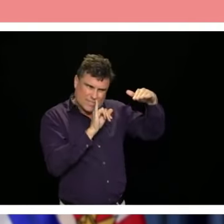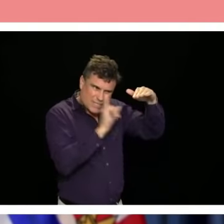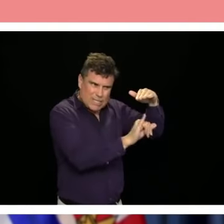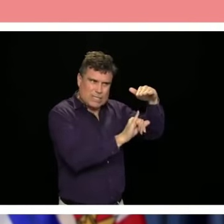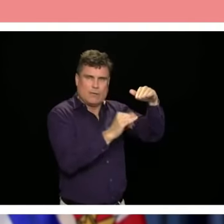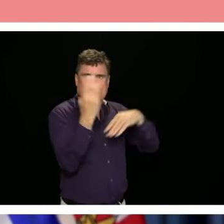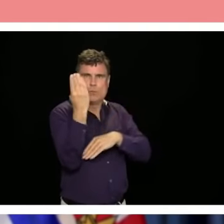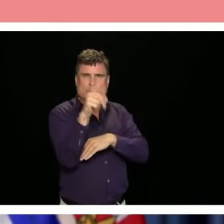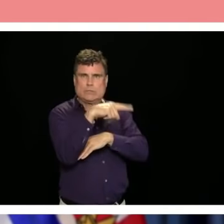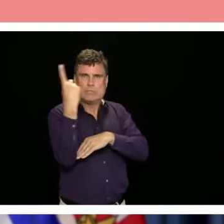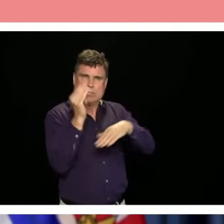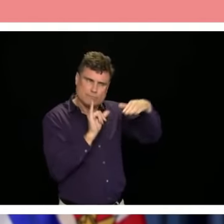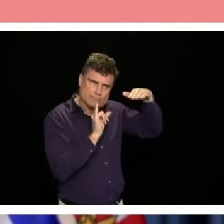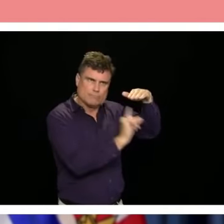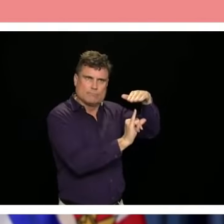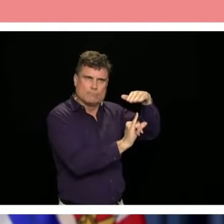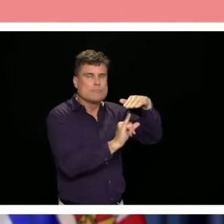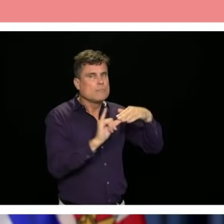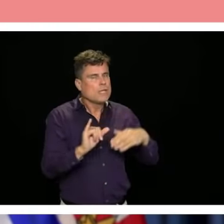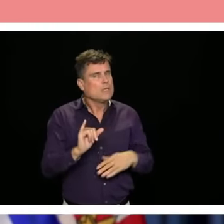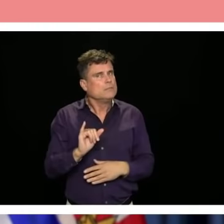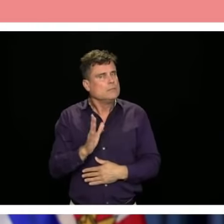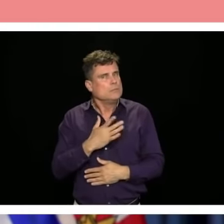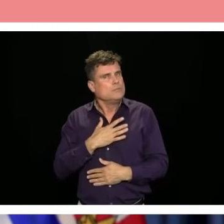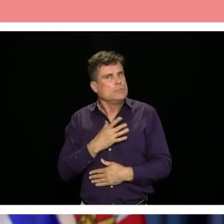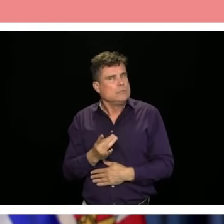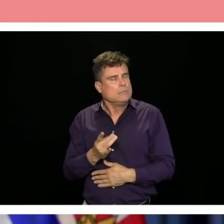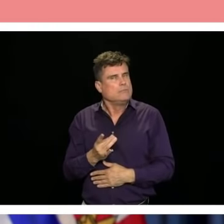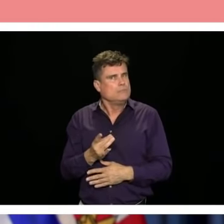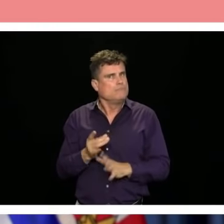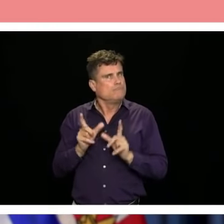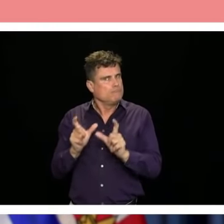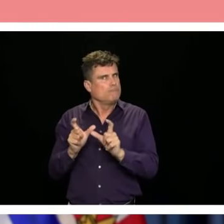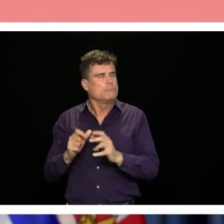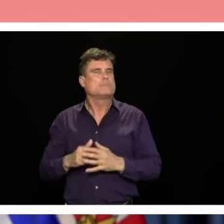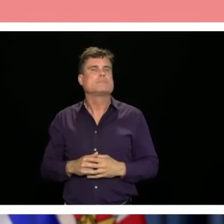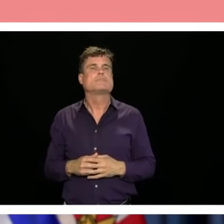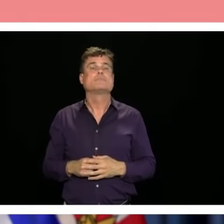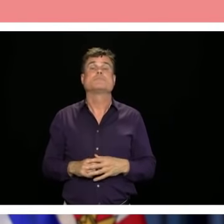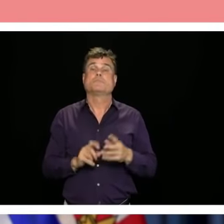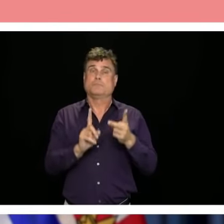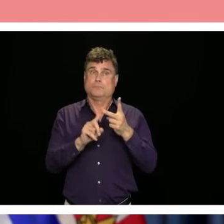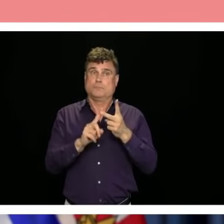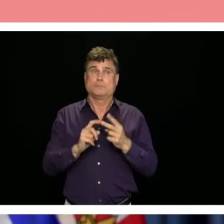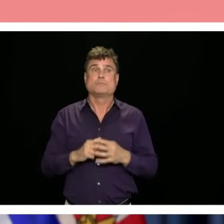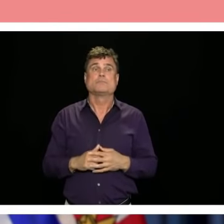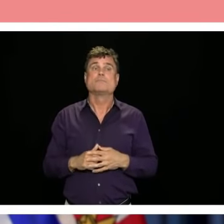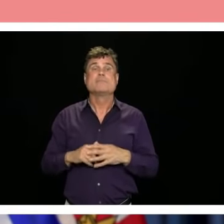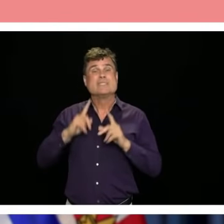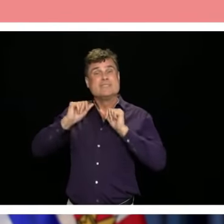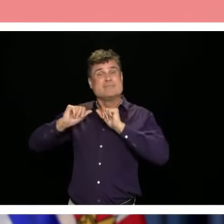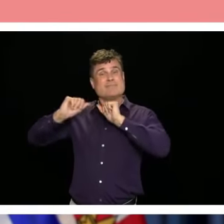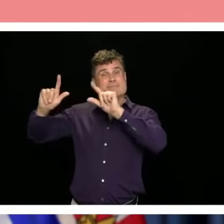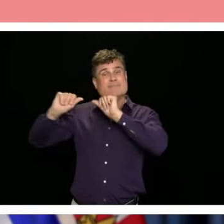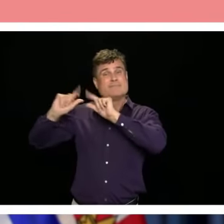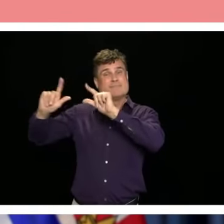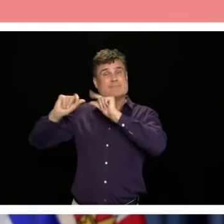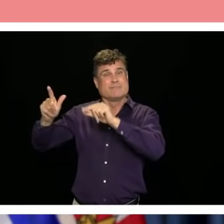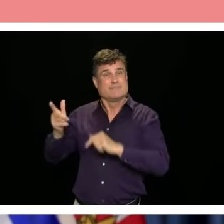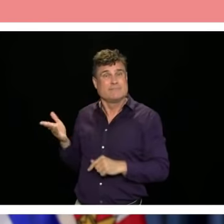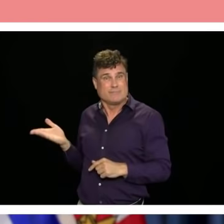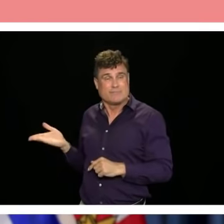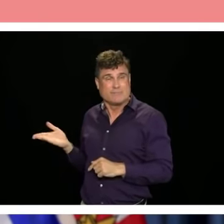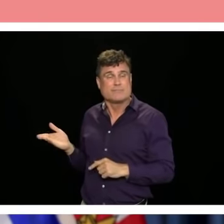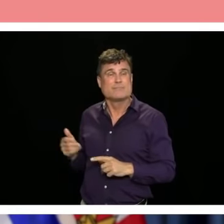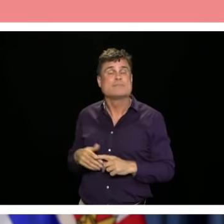quarantine and self-isolation when people return to British Columbia, Canadians return to British Columbia, are key. And measures at the